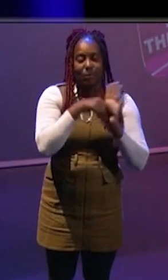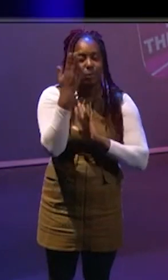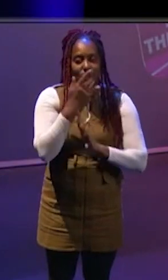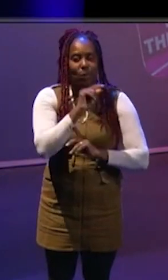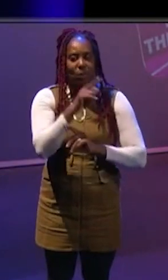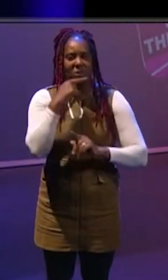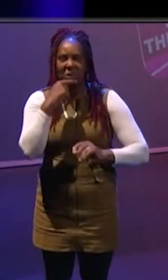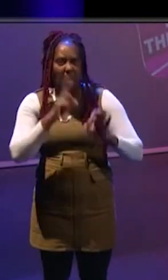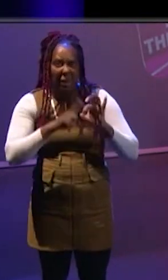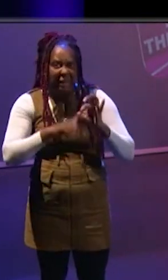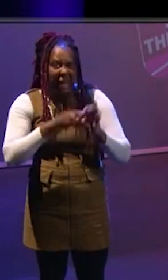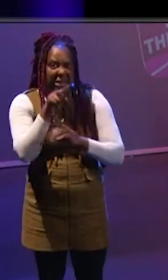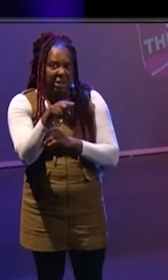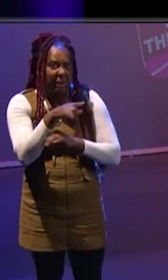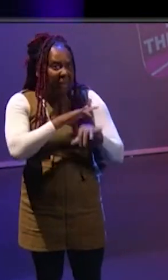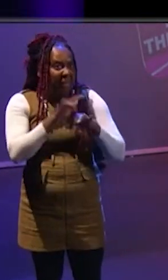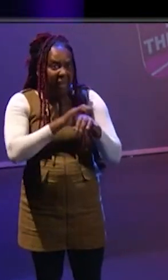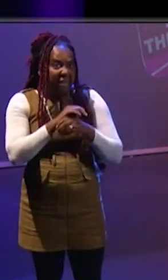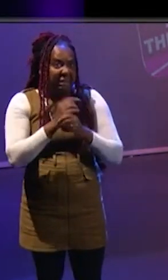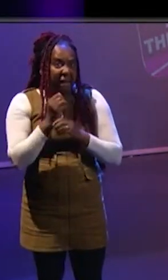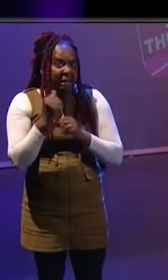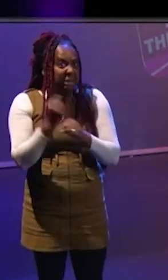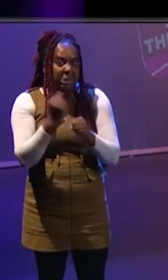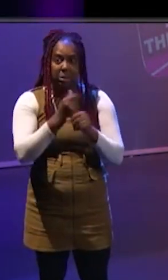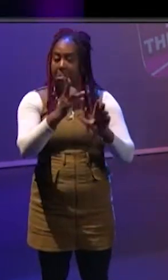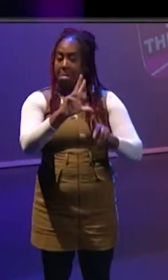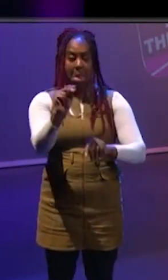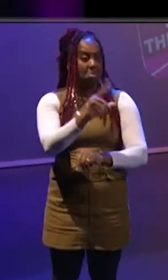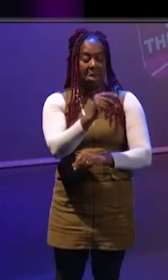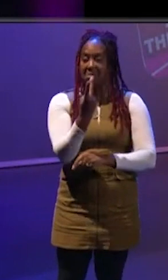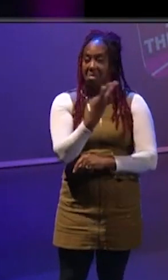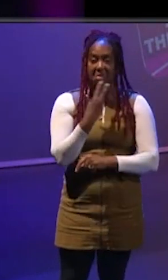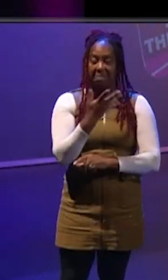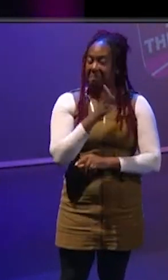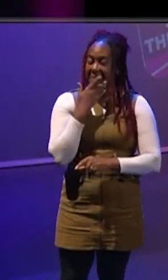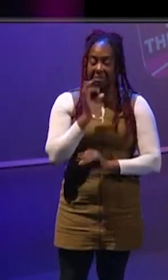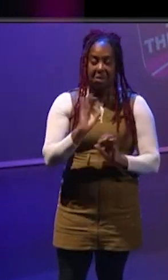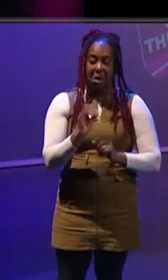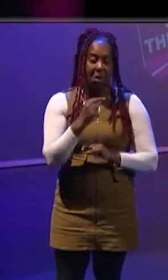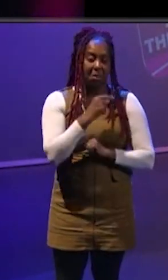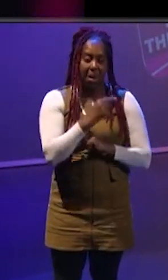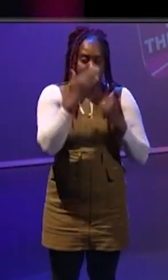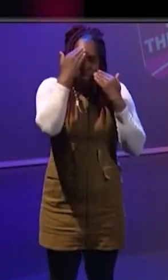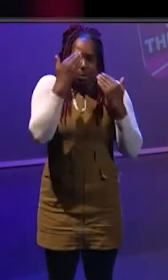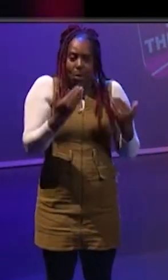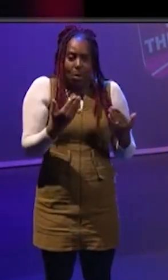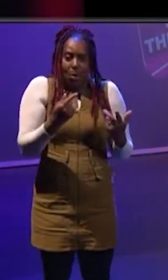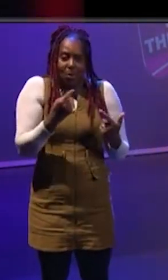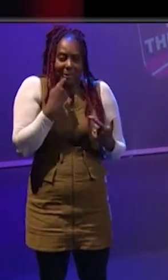So none of us have a qualification in theatre producing. So that to start there, I don't know what that says.